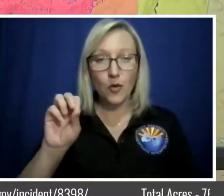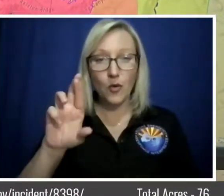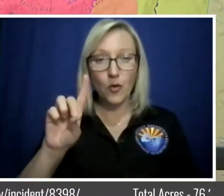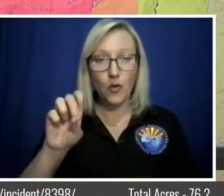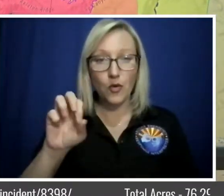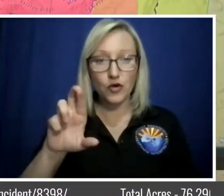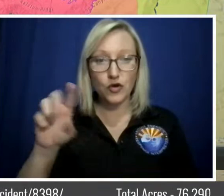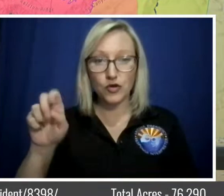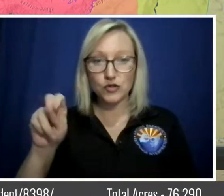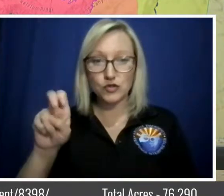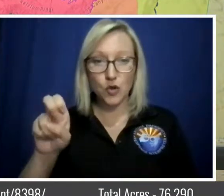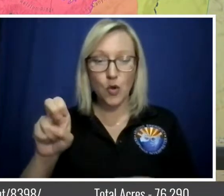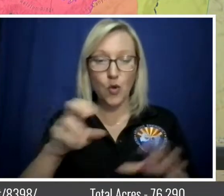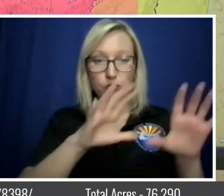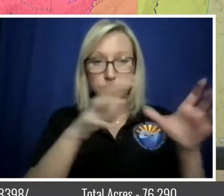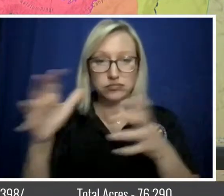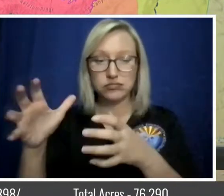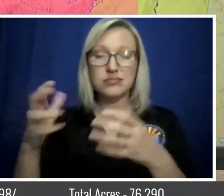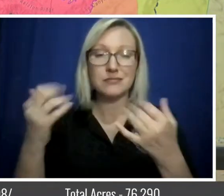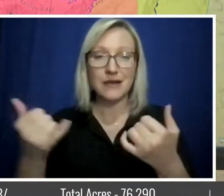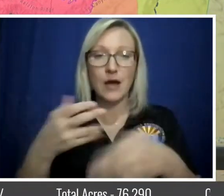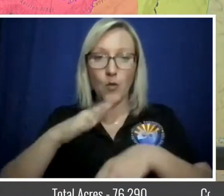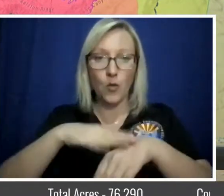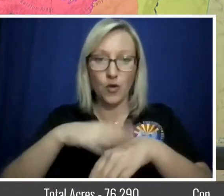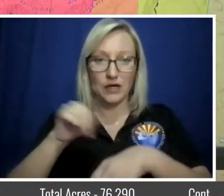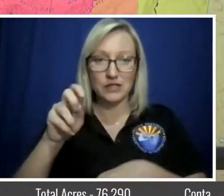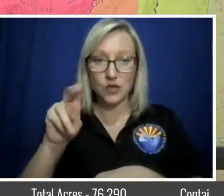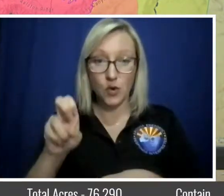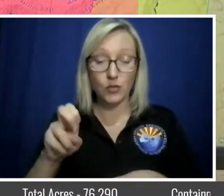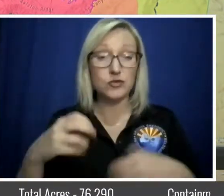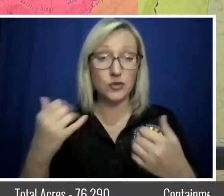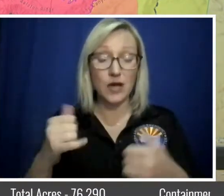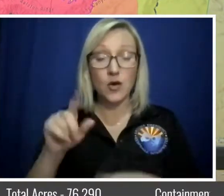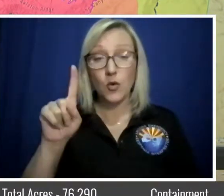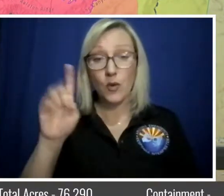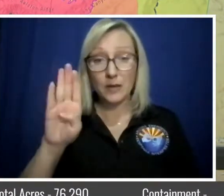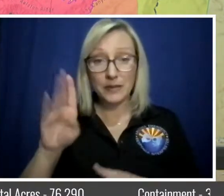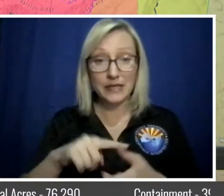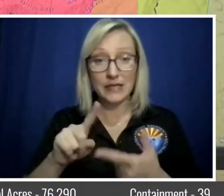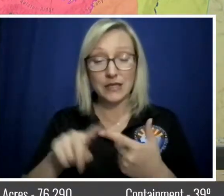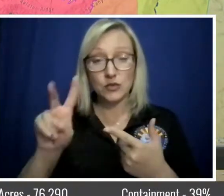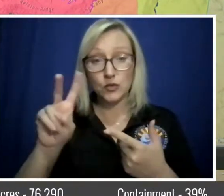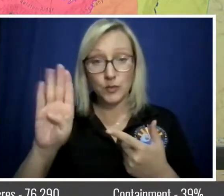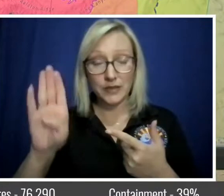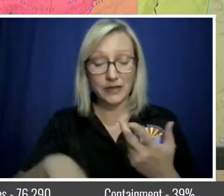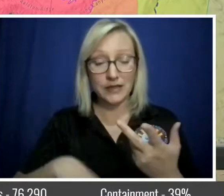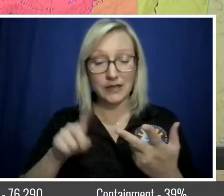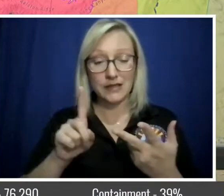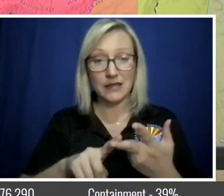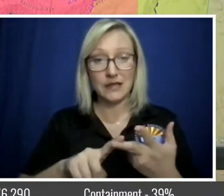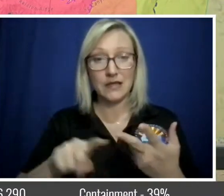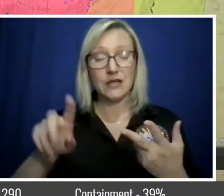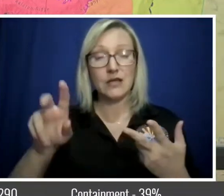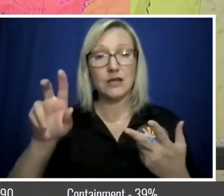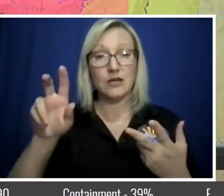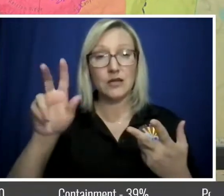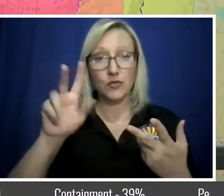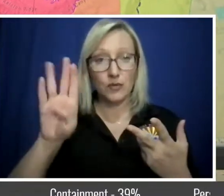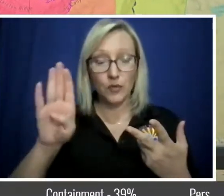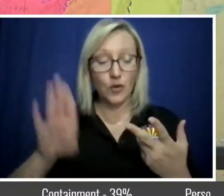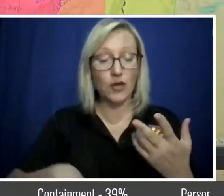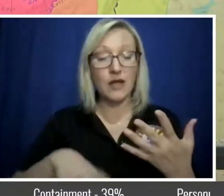are 1B as in boy, 2, 3 boy, 4 boy, 5, 6, and 7